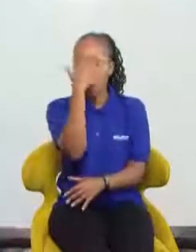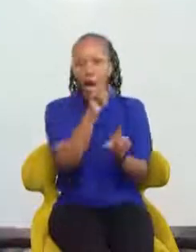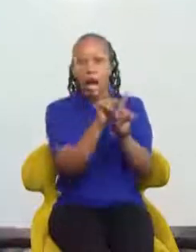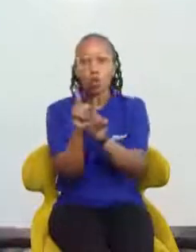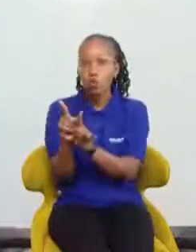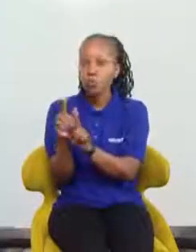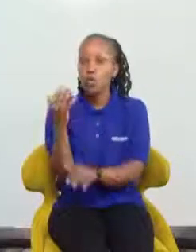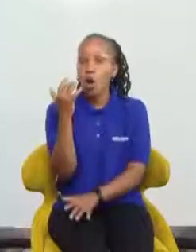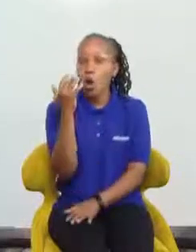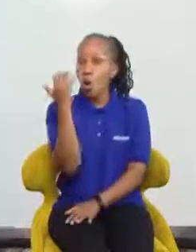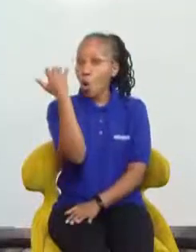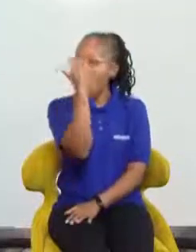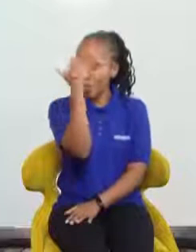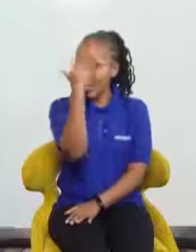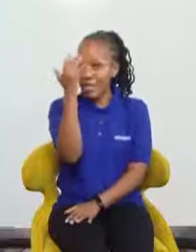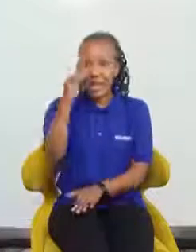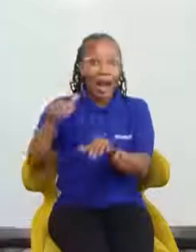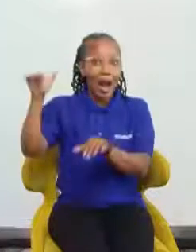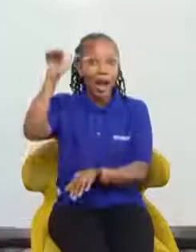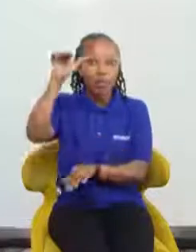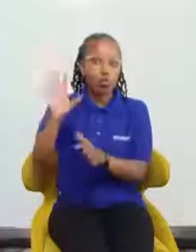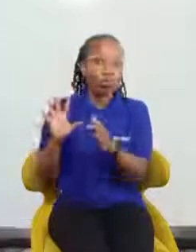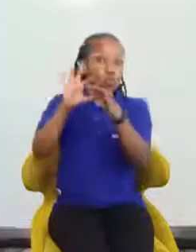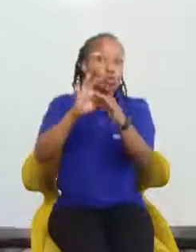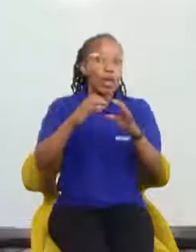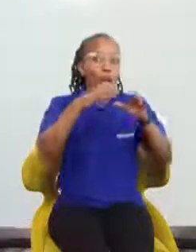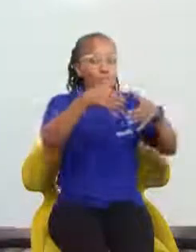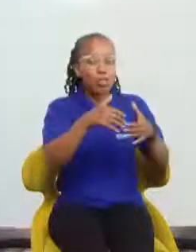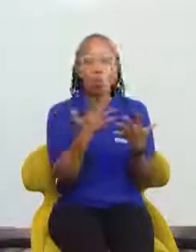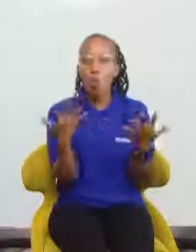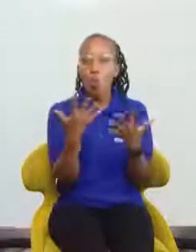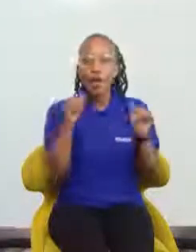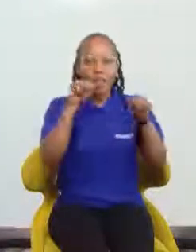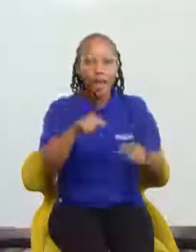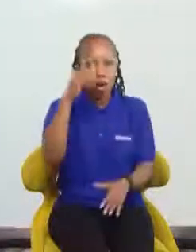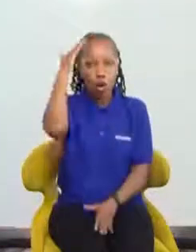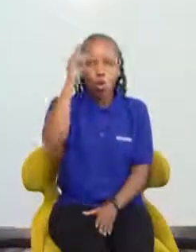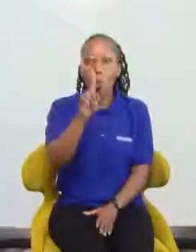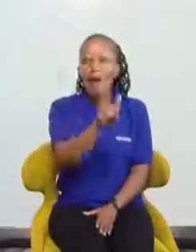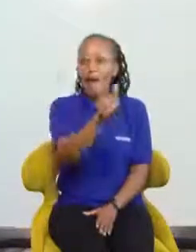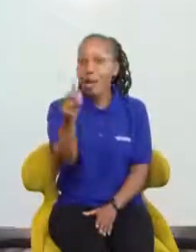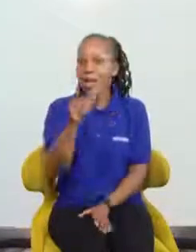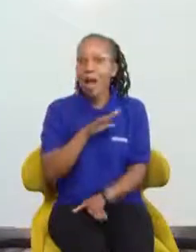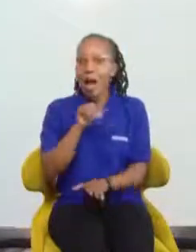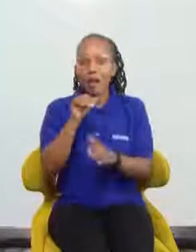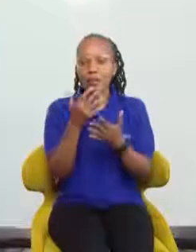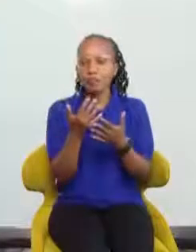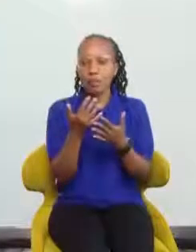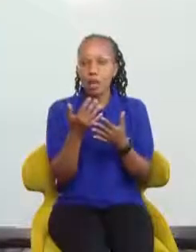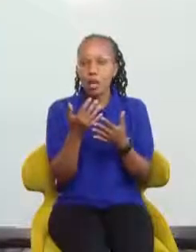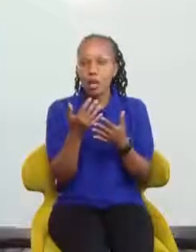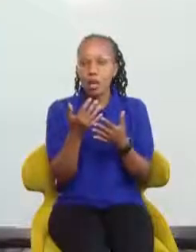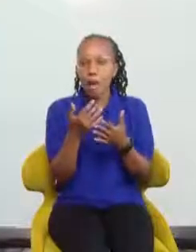adults themselves to just join a community where they can just get to know each other and just build a whole